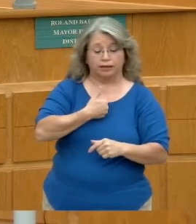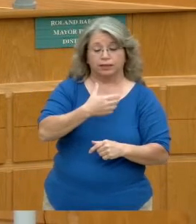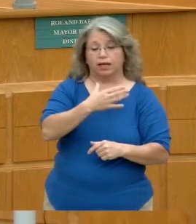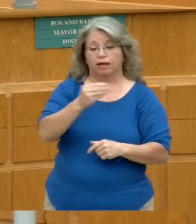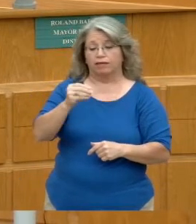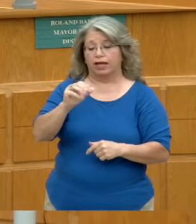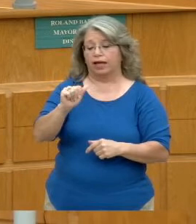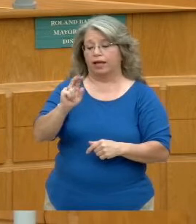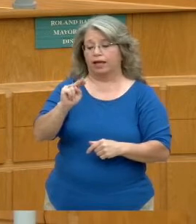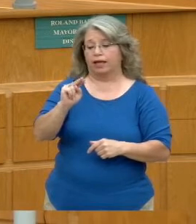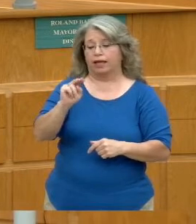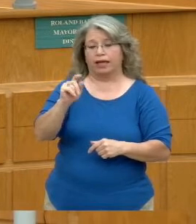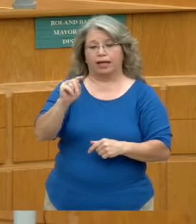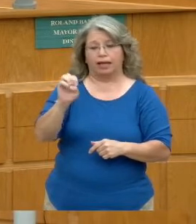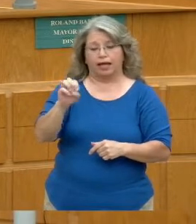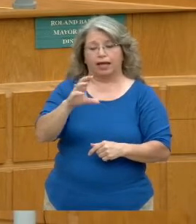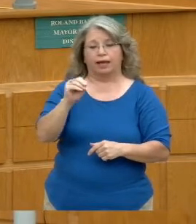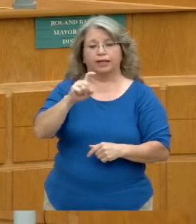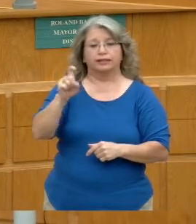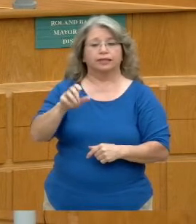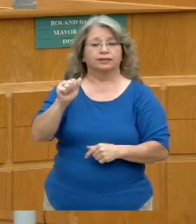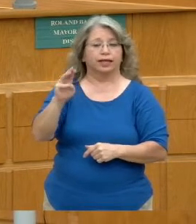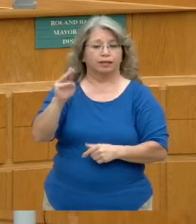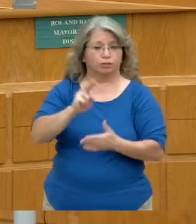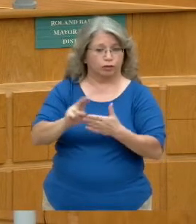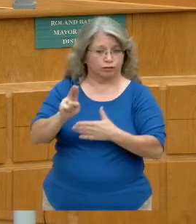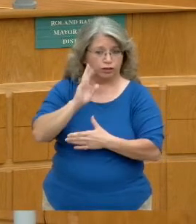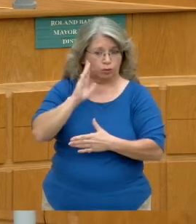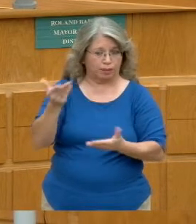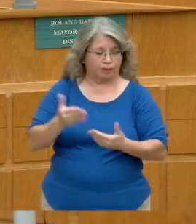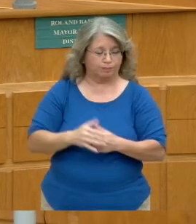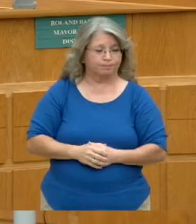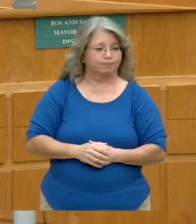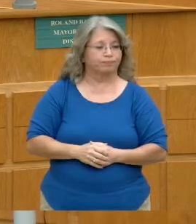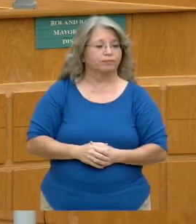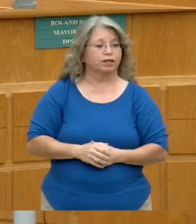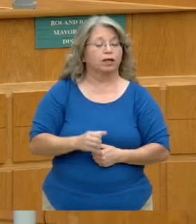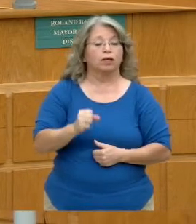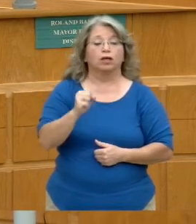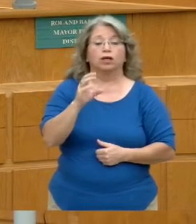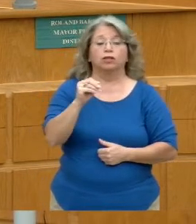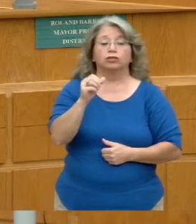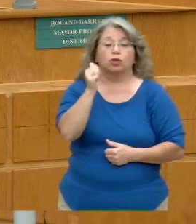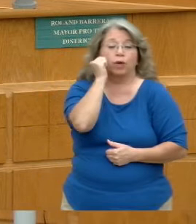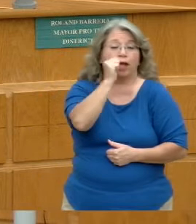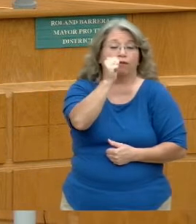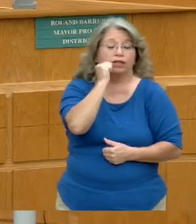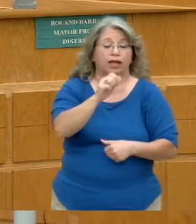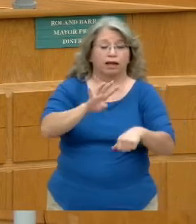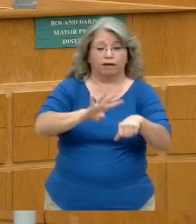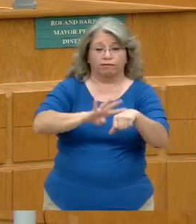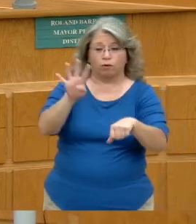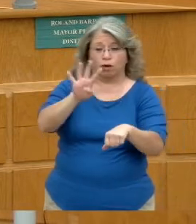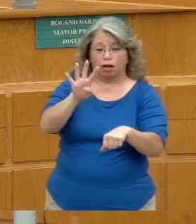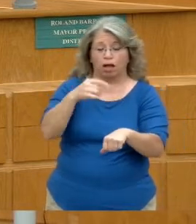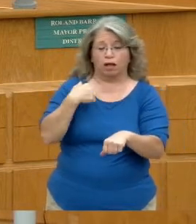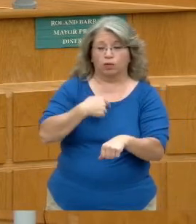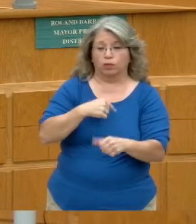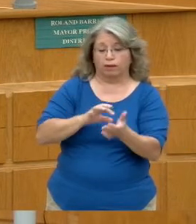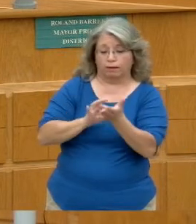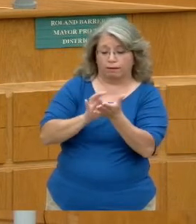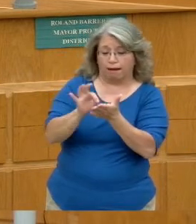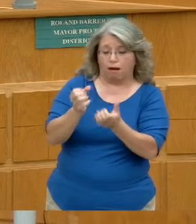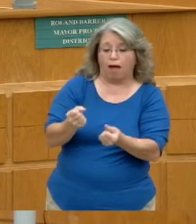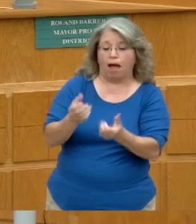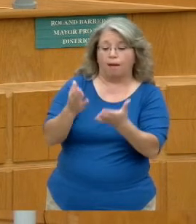A&M University will be here. Okay, so every day at 4, we look at the past 24 hours to see any new cases that we may